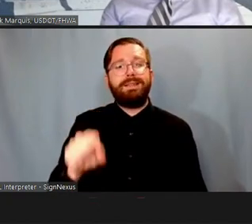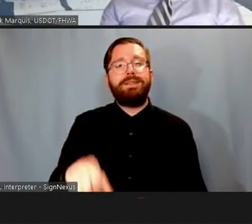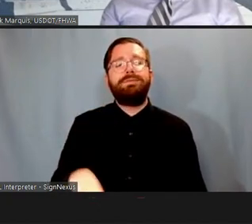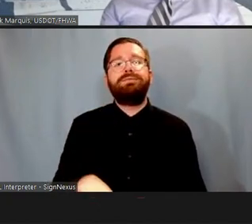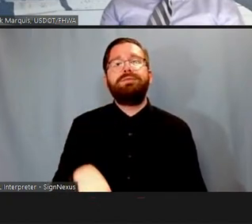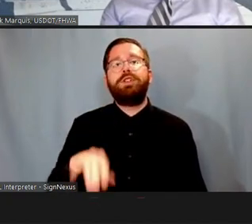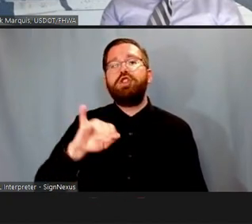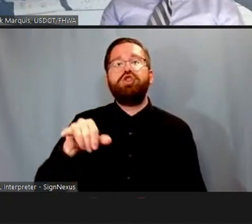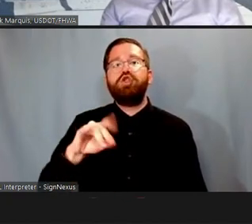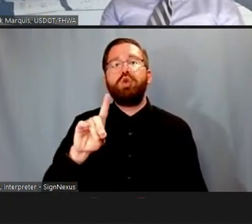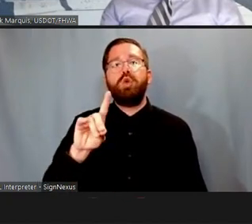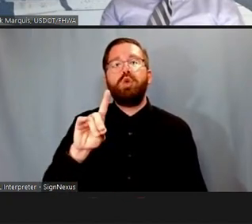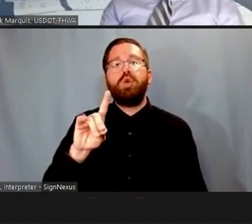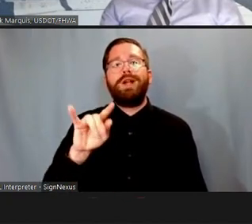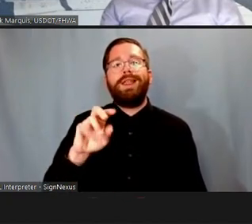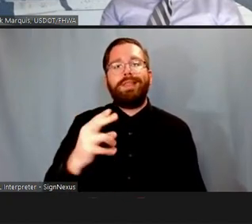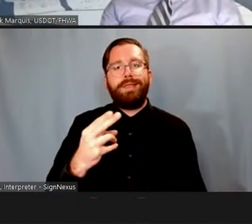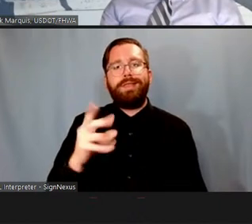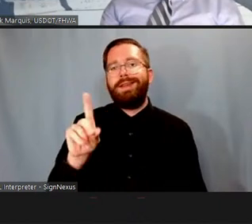judith dahil